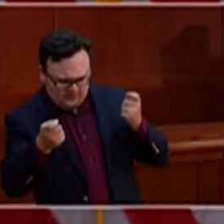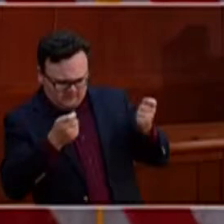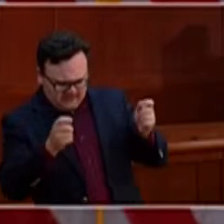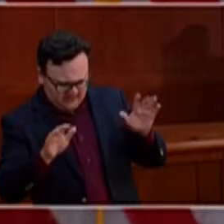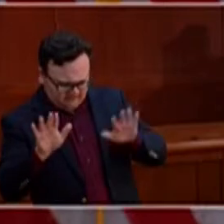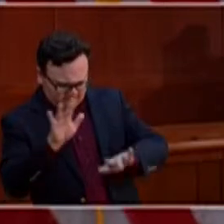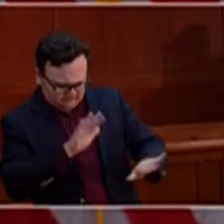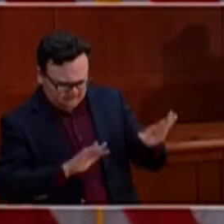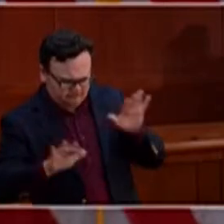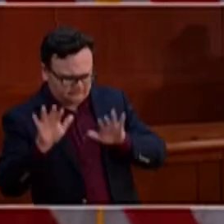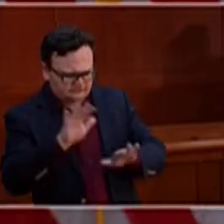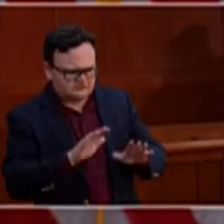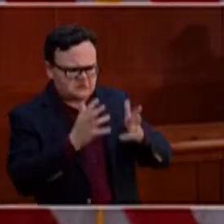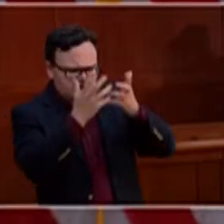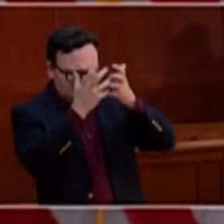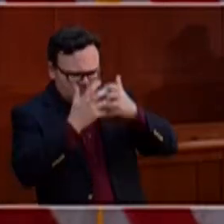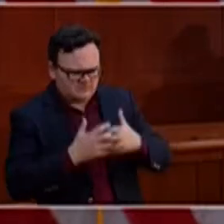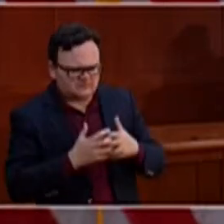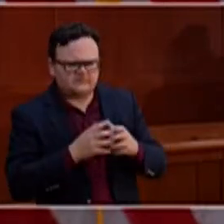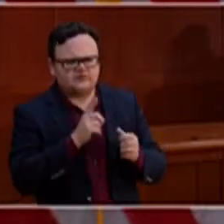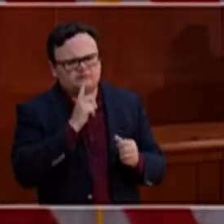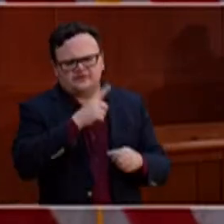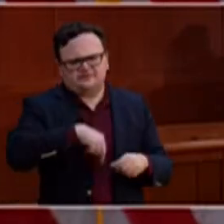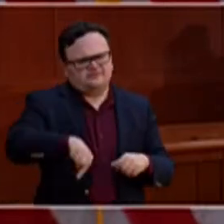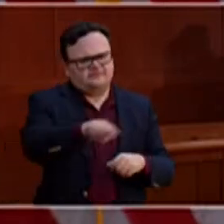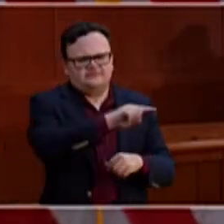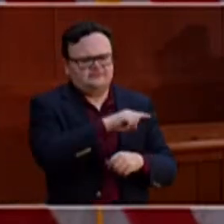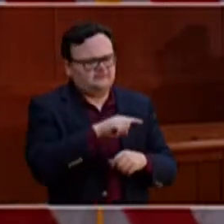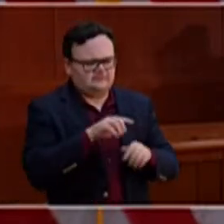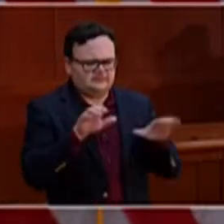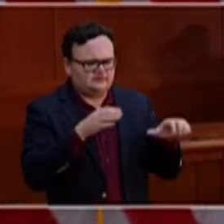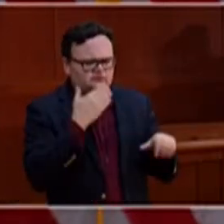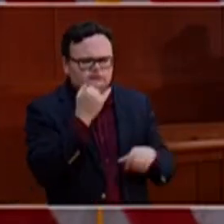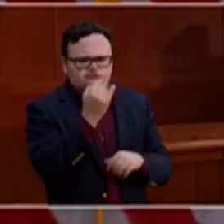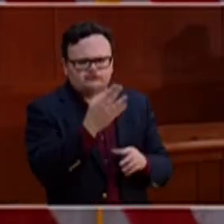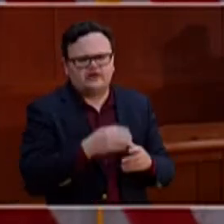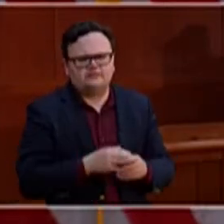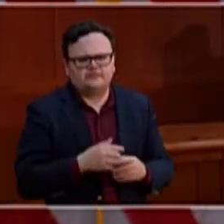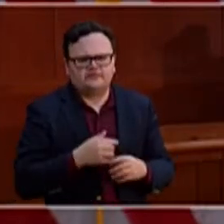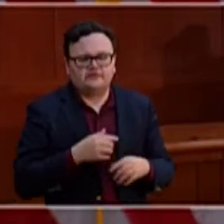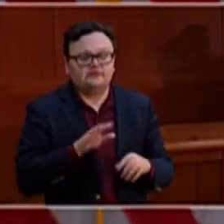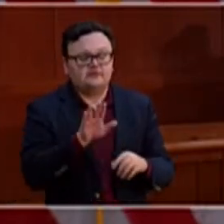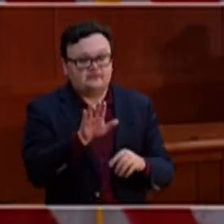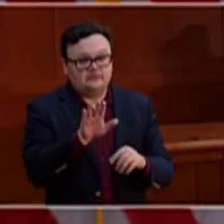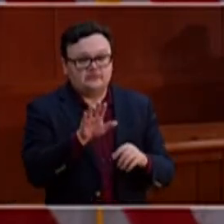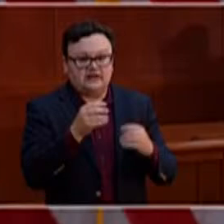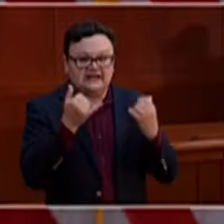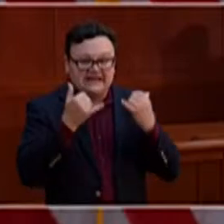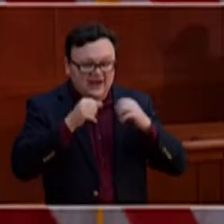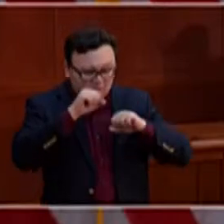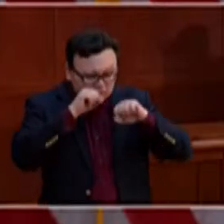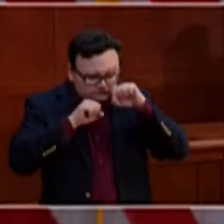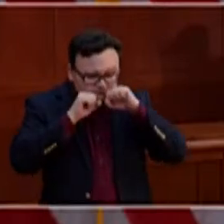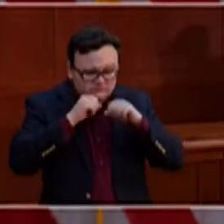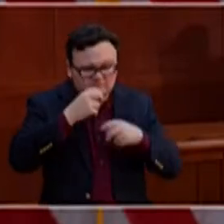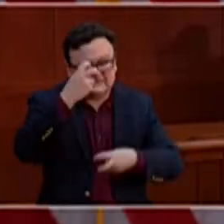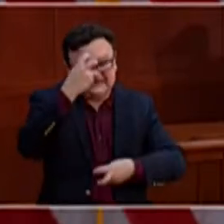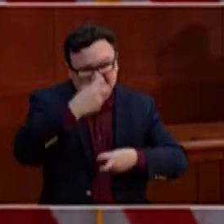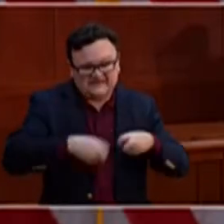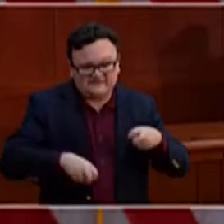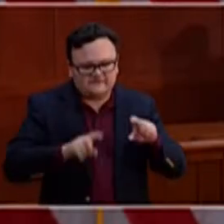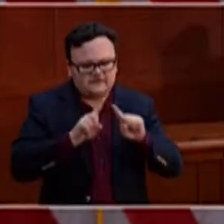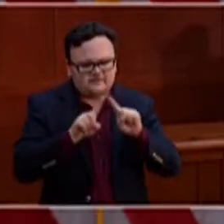job of it. And I'd also say, we're going to get through this. If you look at the data, I know people focus